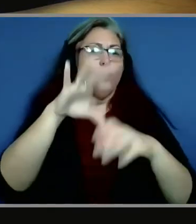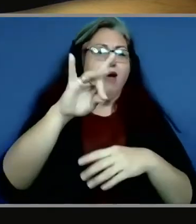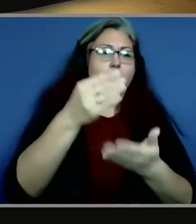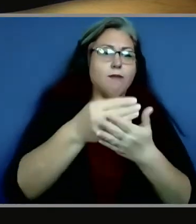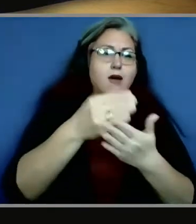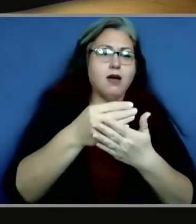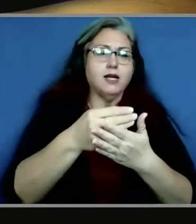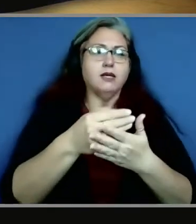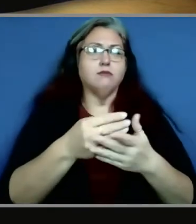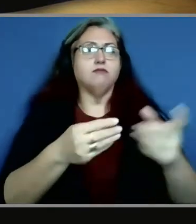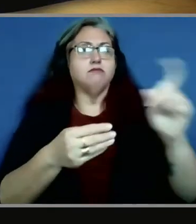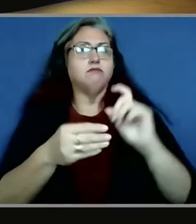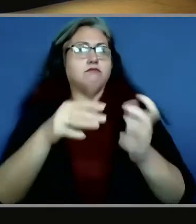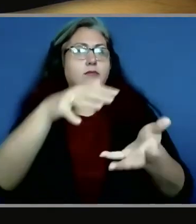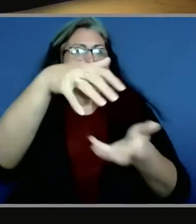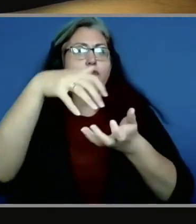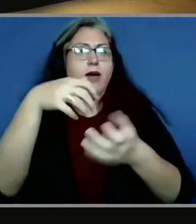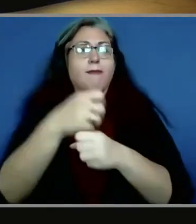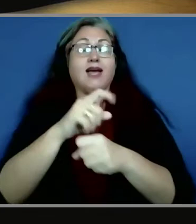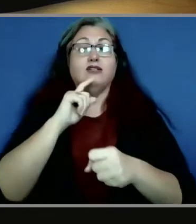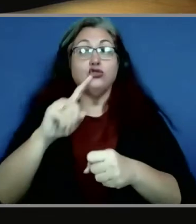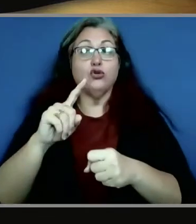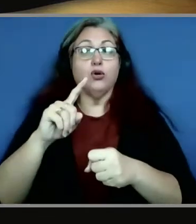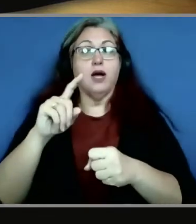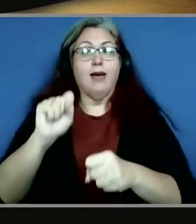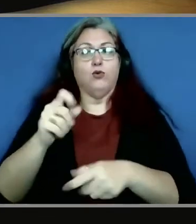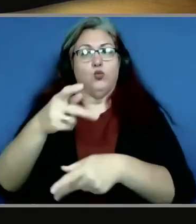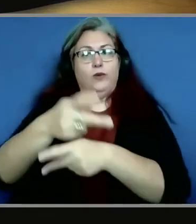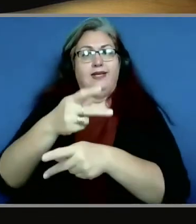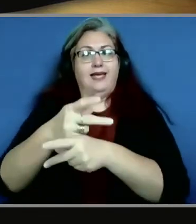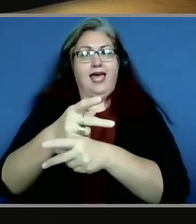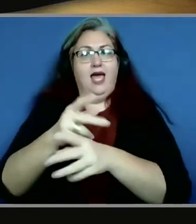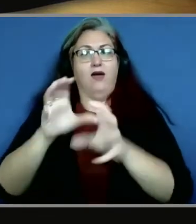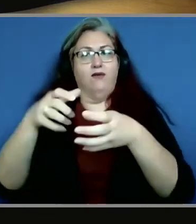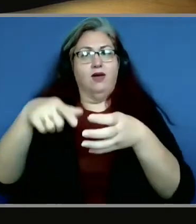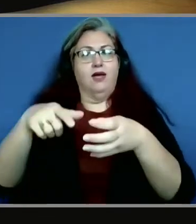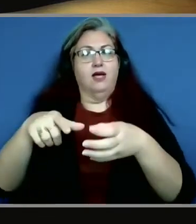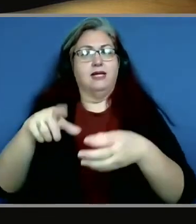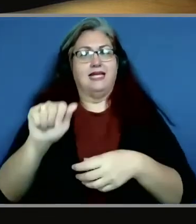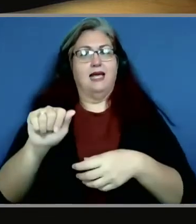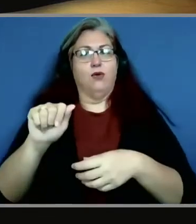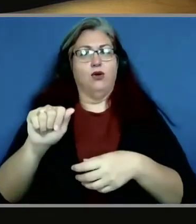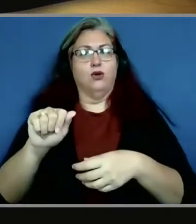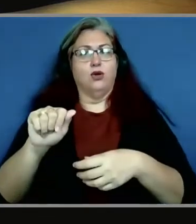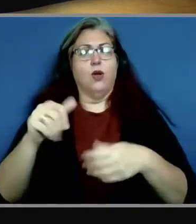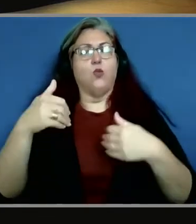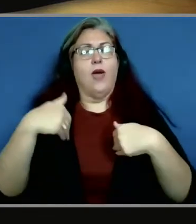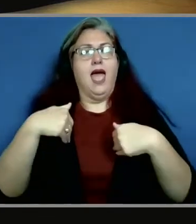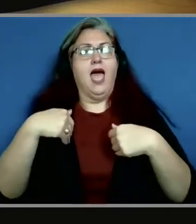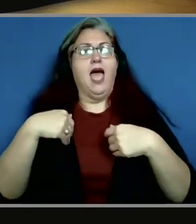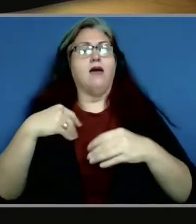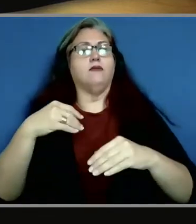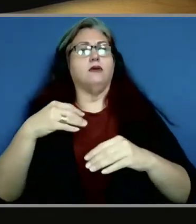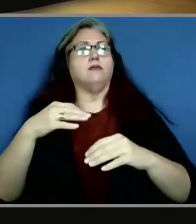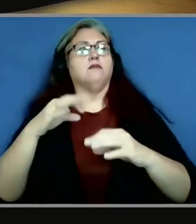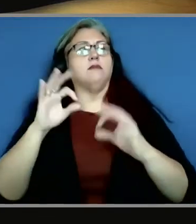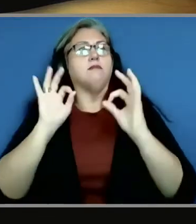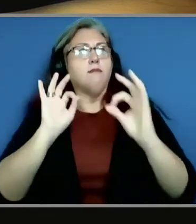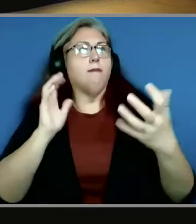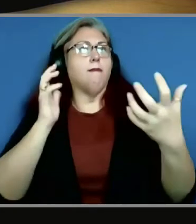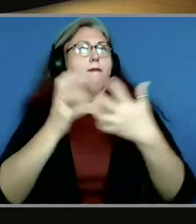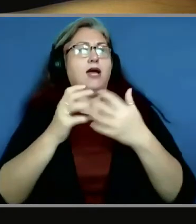make sure that we can take care of our disabled community to have adequate housing and also